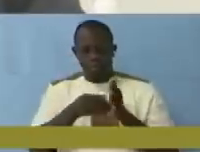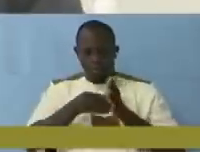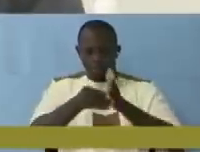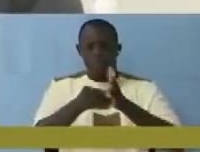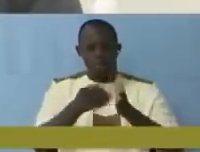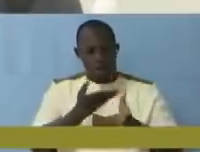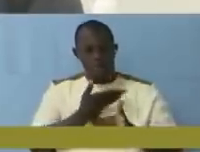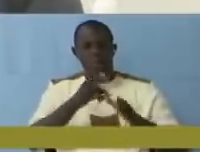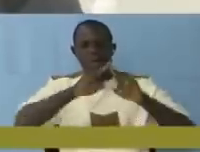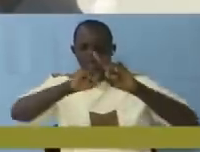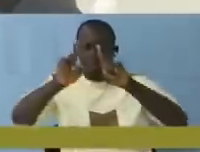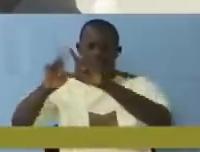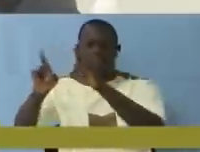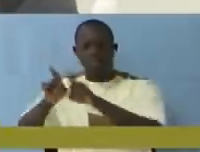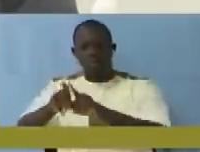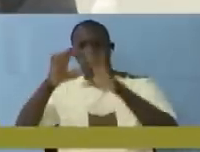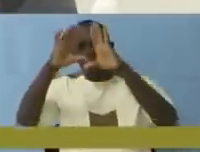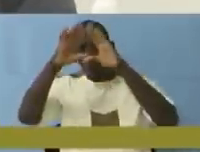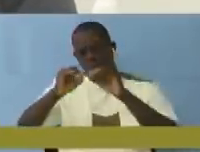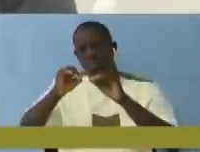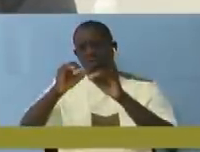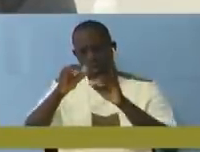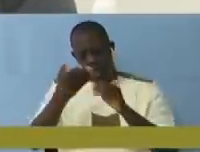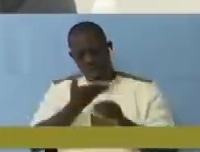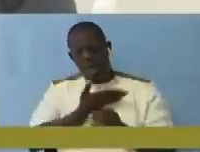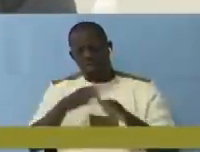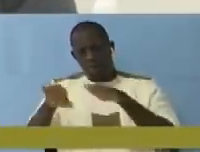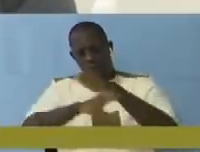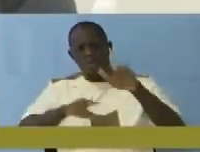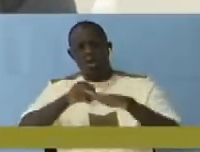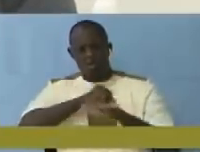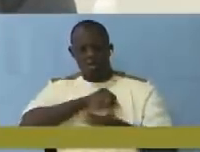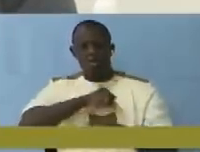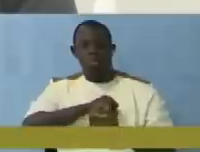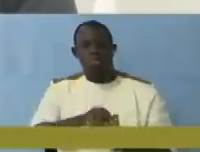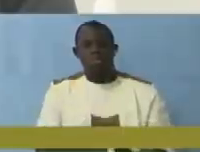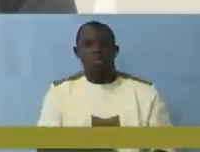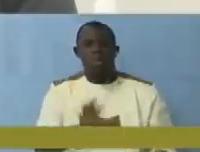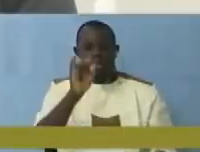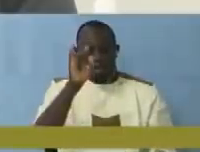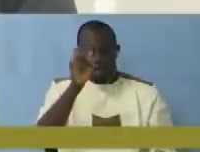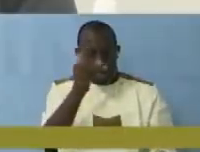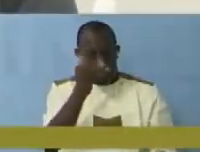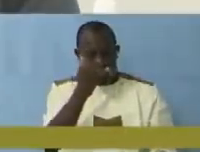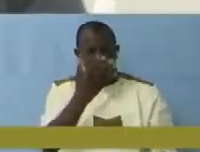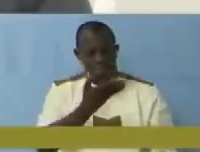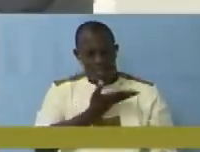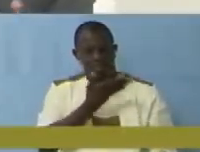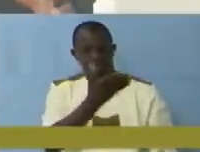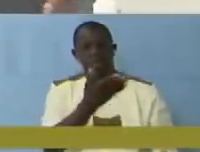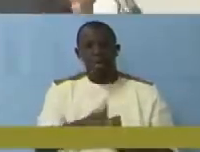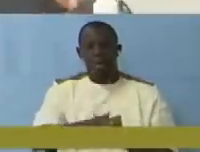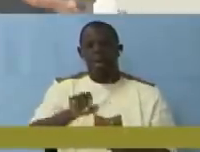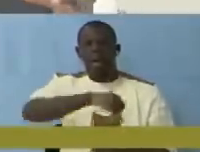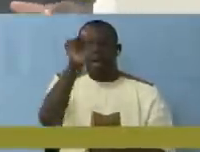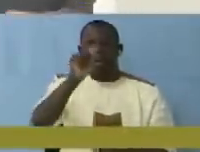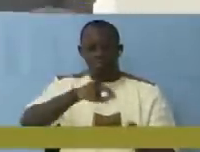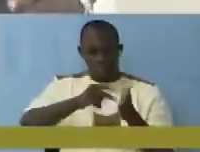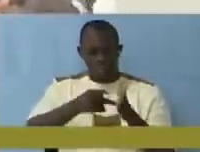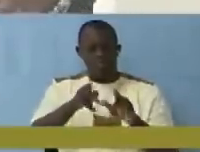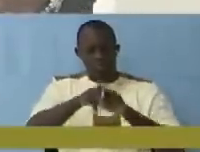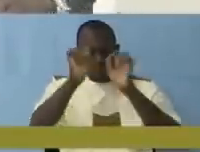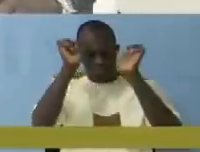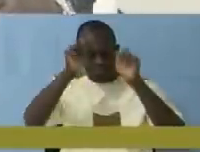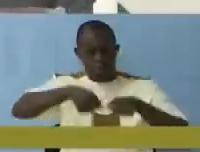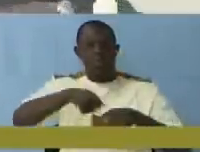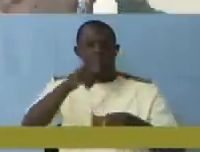under them. But what director fananka bundandi on soro ikorole. Yes. And it would be known that